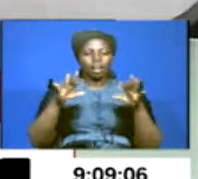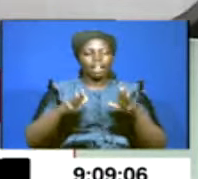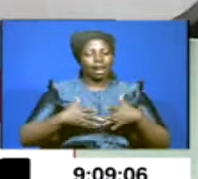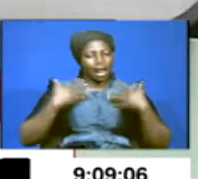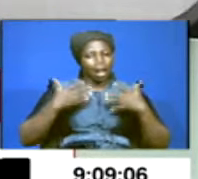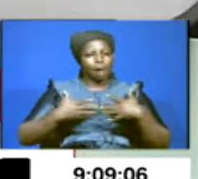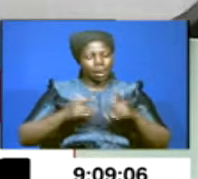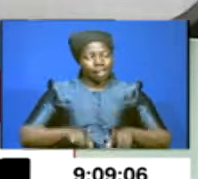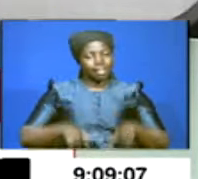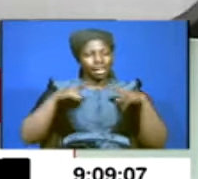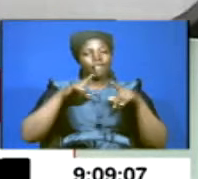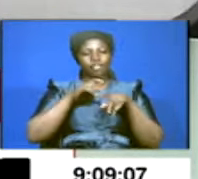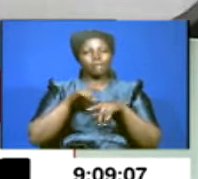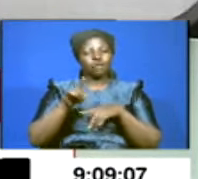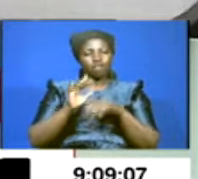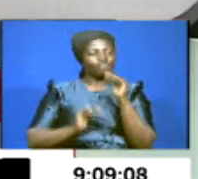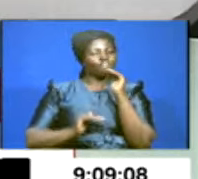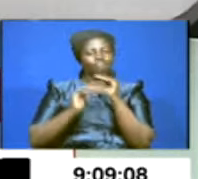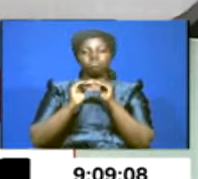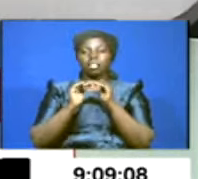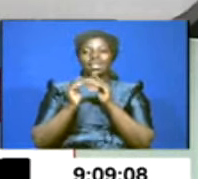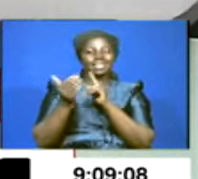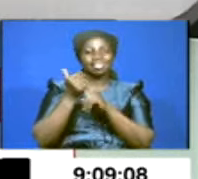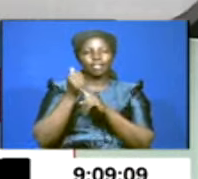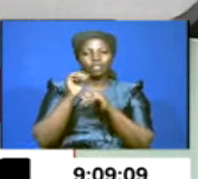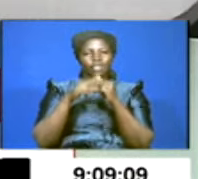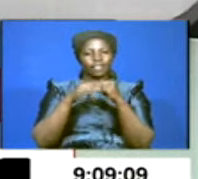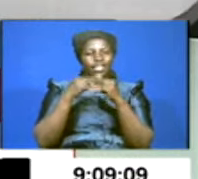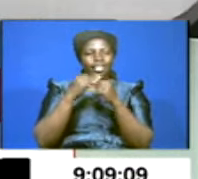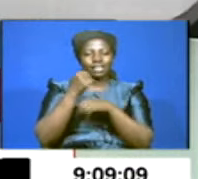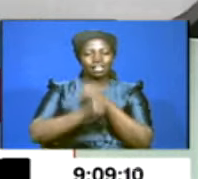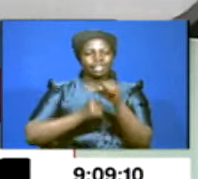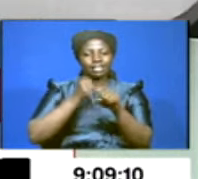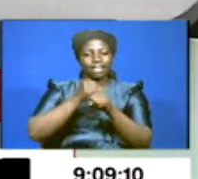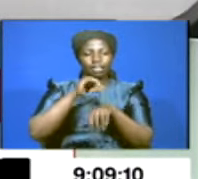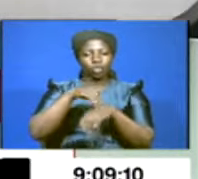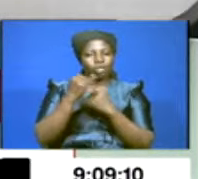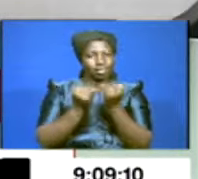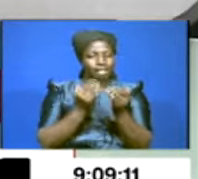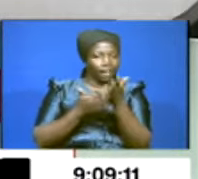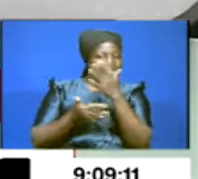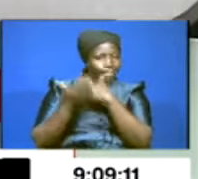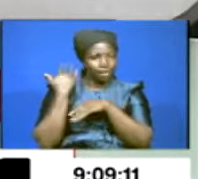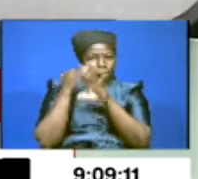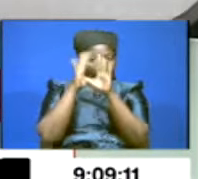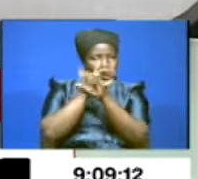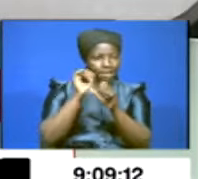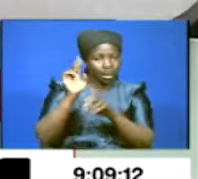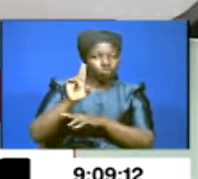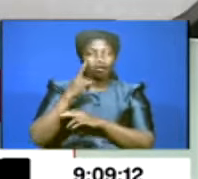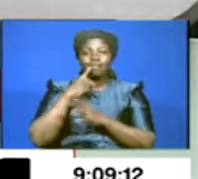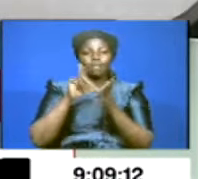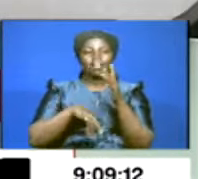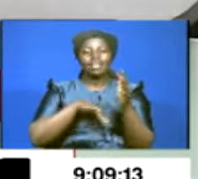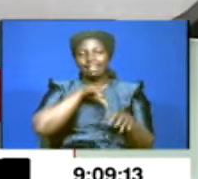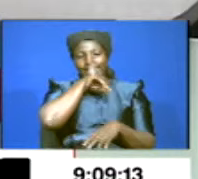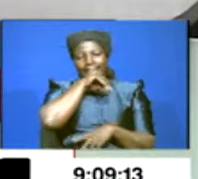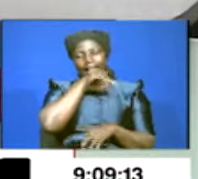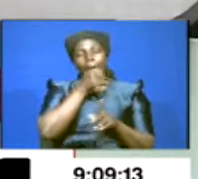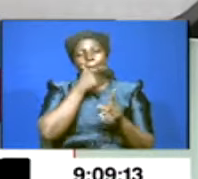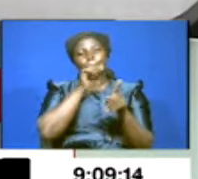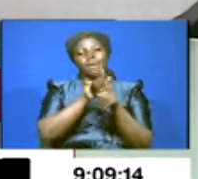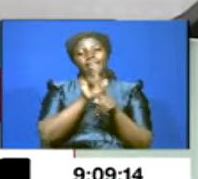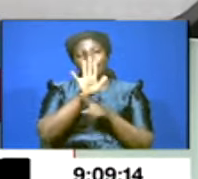on Saturday. Former President Uhuru Kenyatta, in his message, termed Odinga as his brother and friend, wishing him